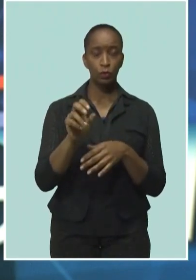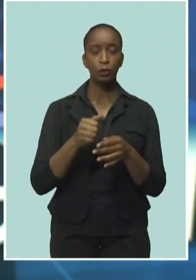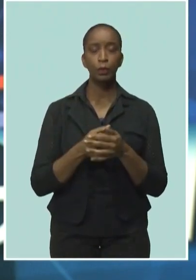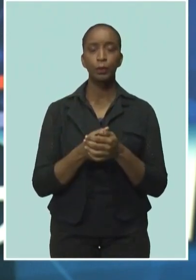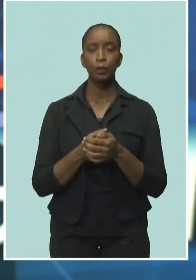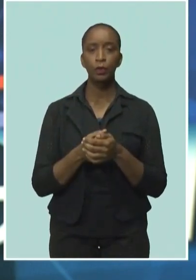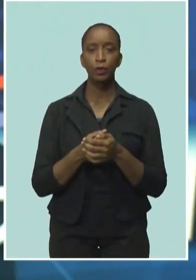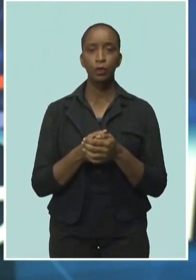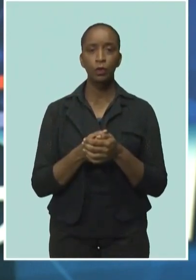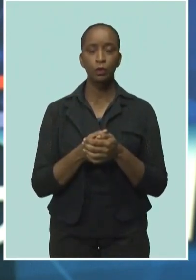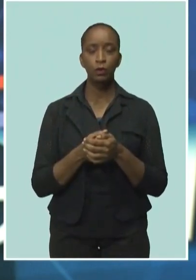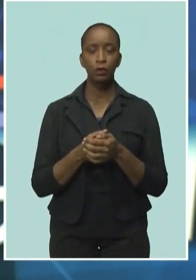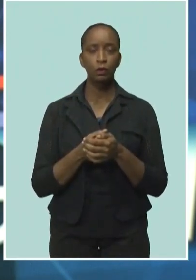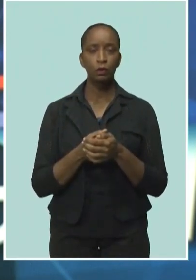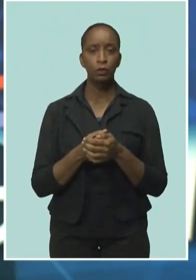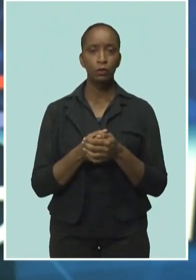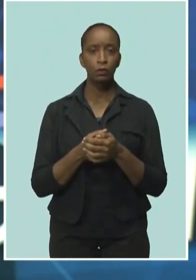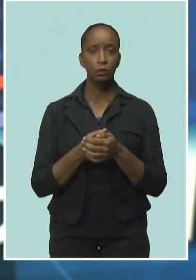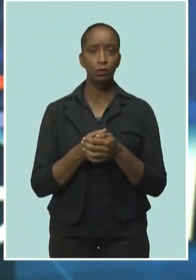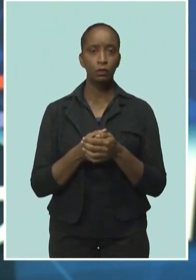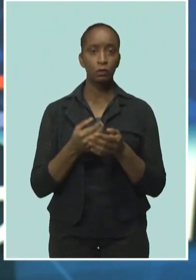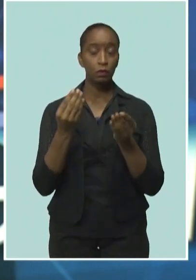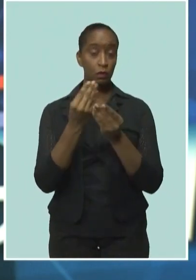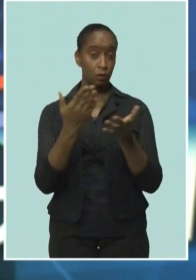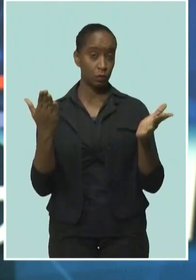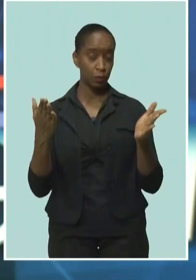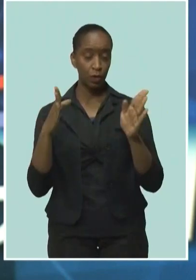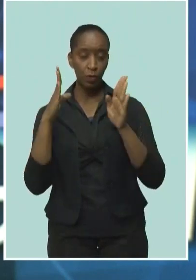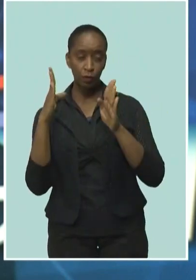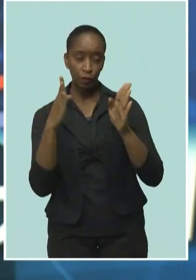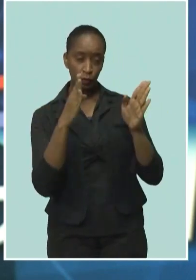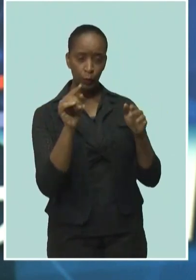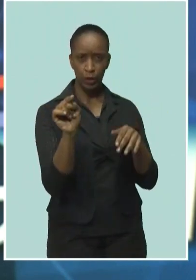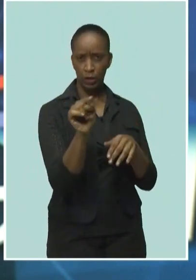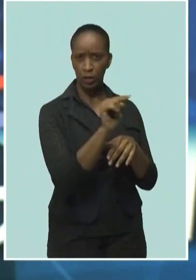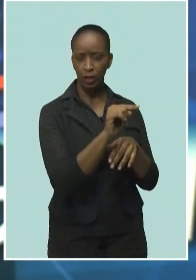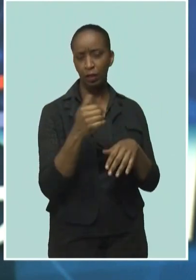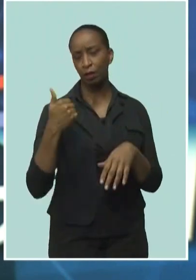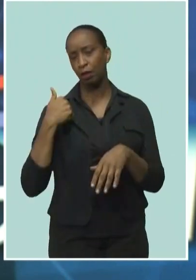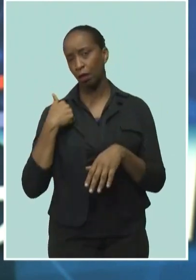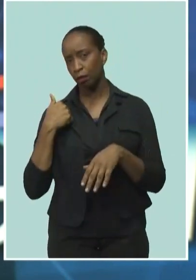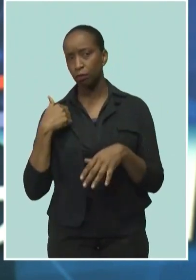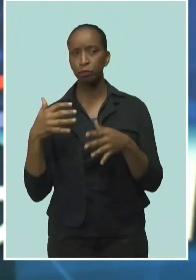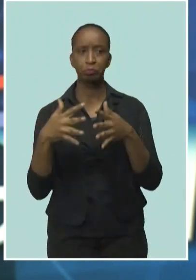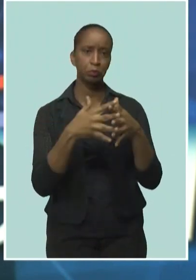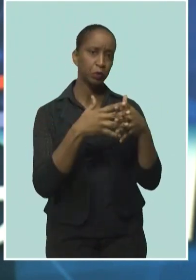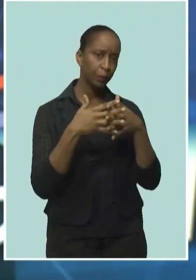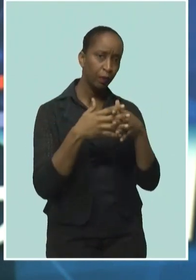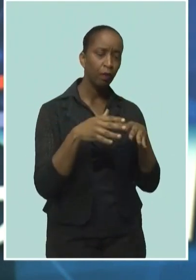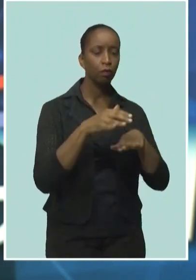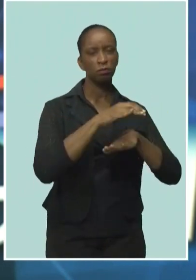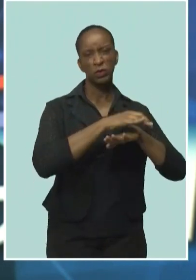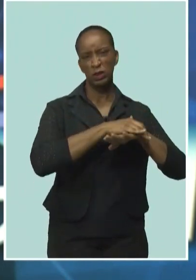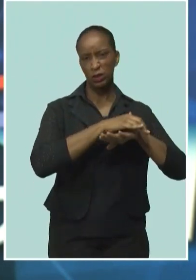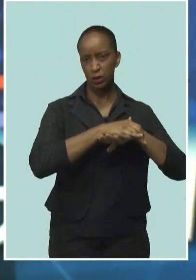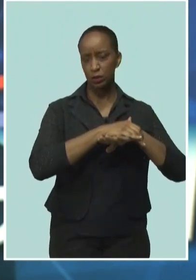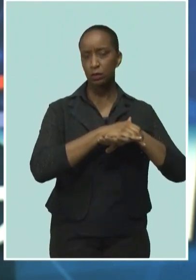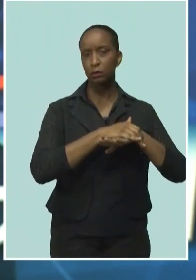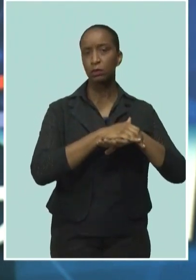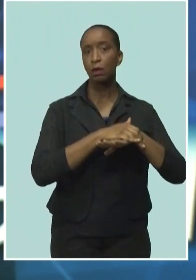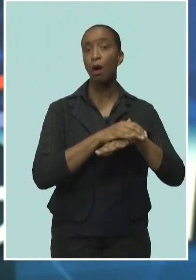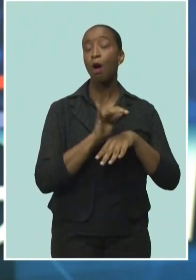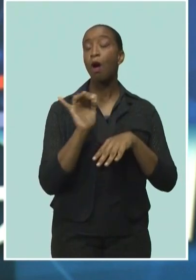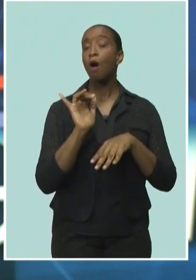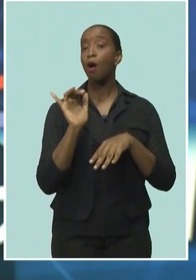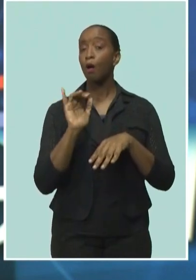Gooding-Edghill says they are concentrating on existing markets, including Canada, the United States and the United Kingdom, as well as new